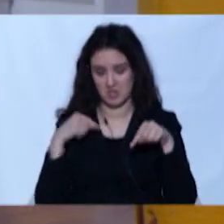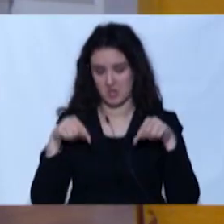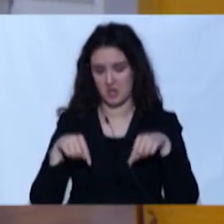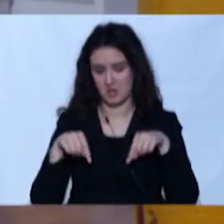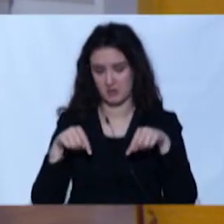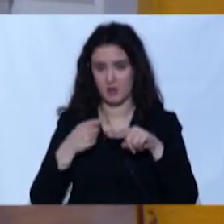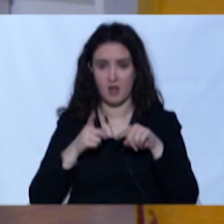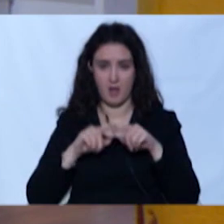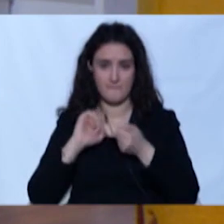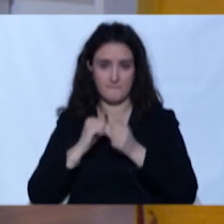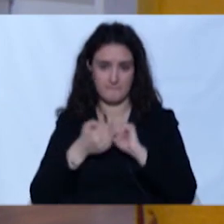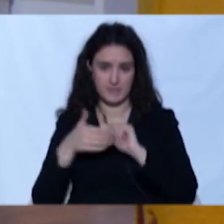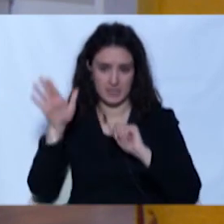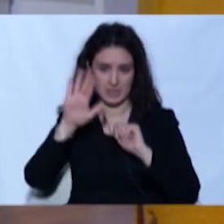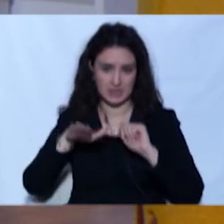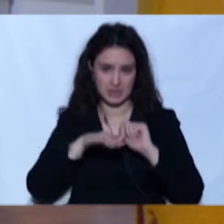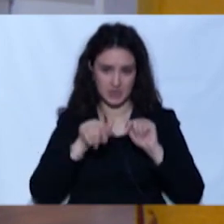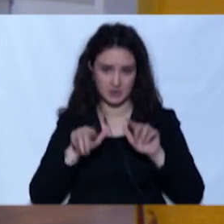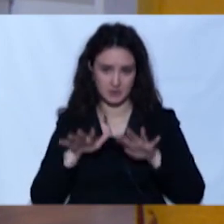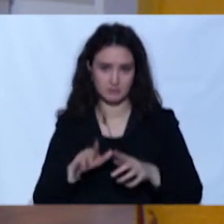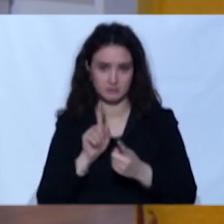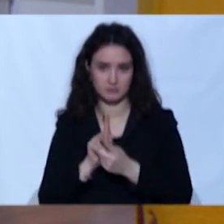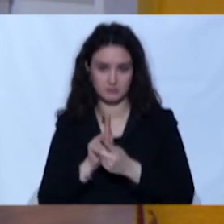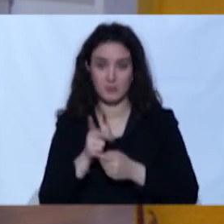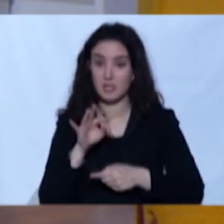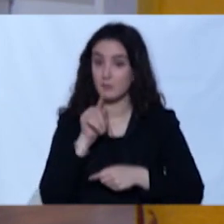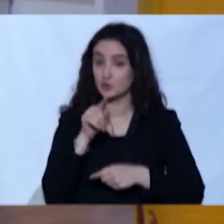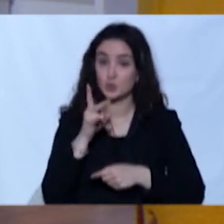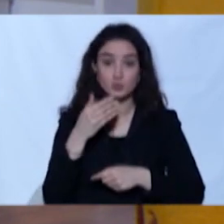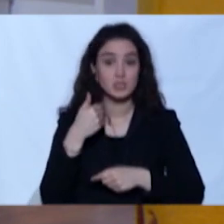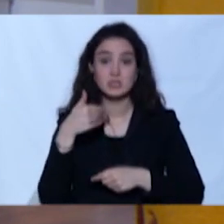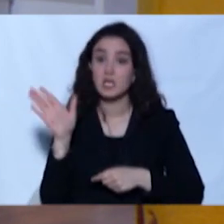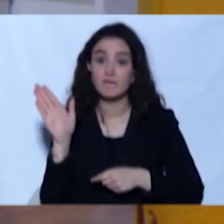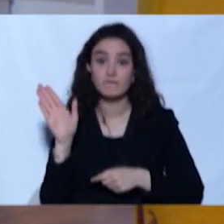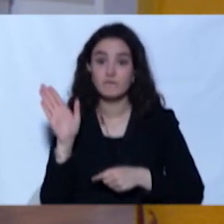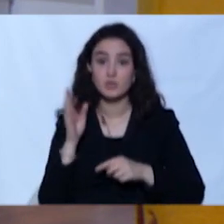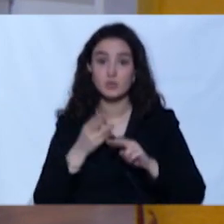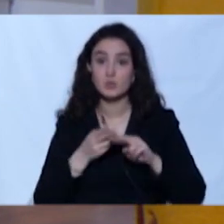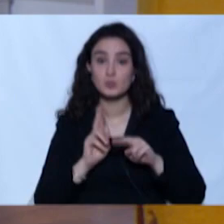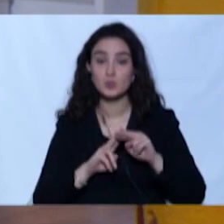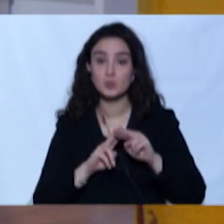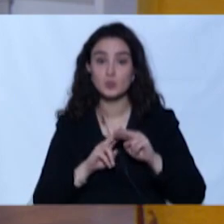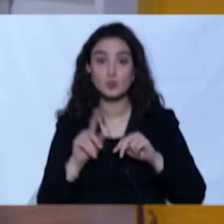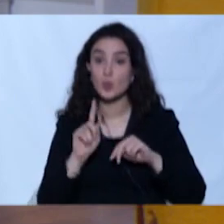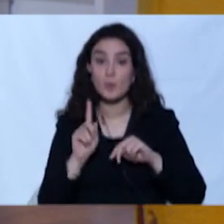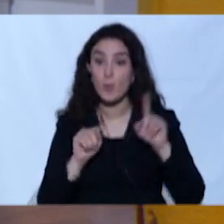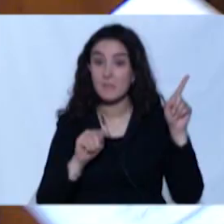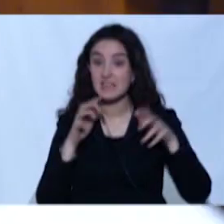by these rocks. But you must go. The Gruffalo likes to eat